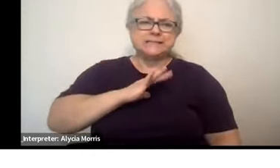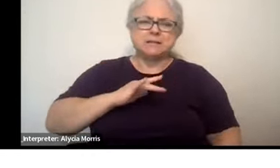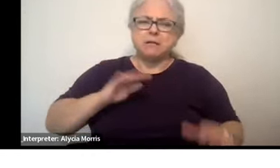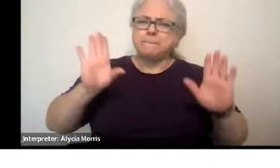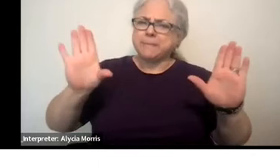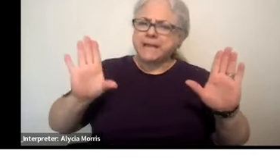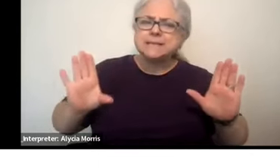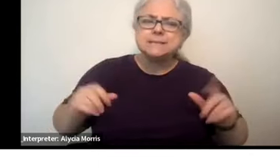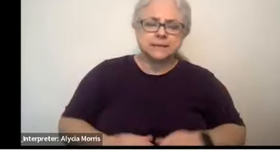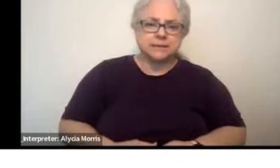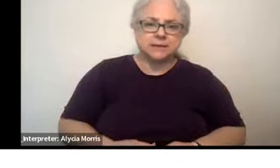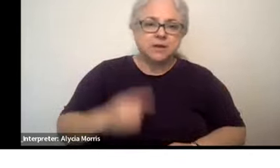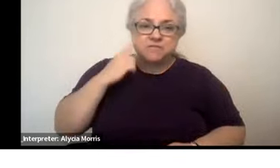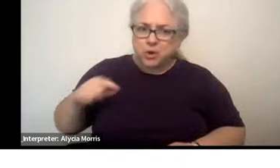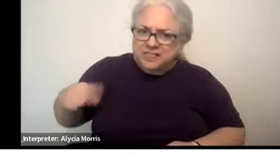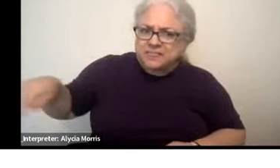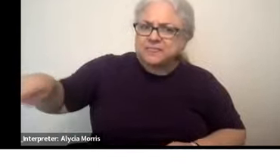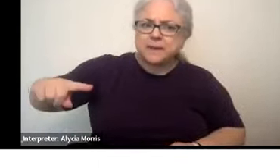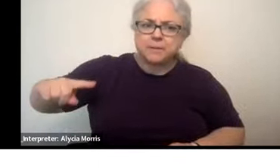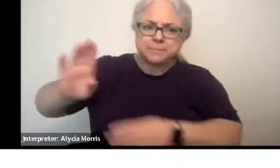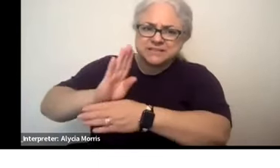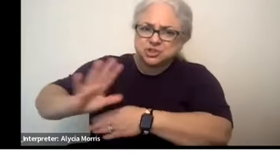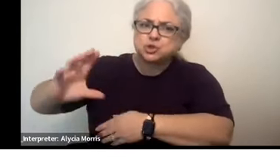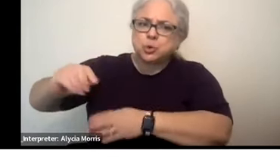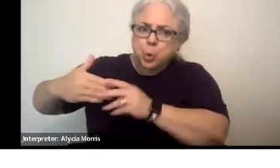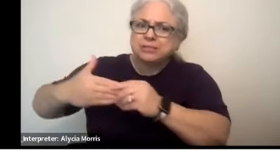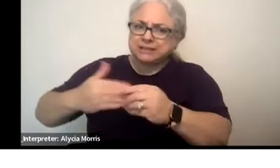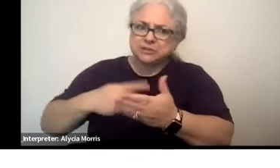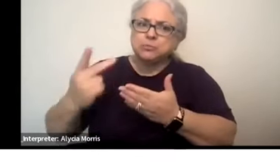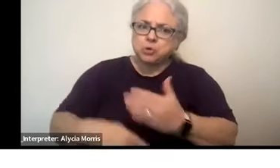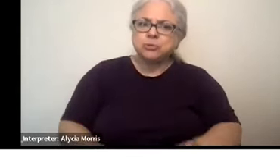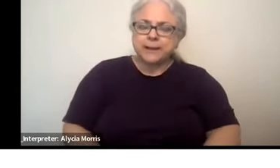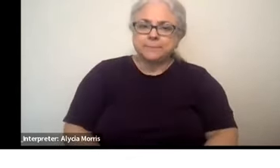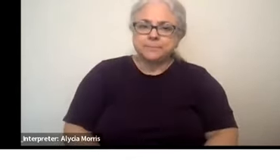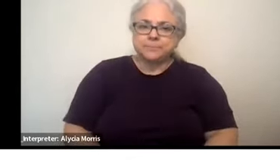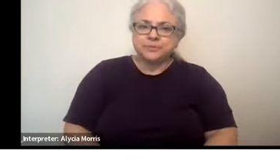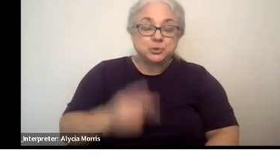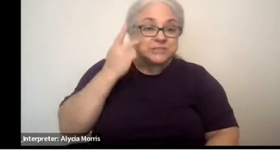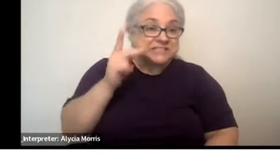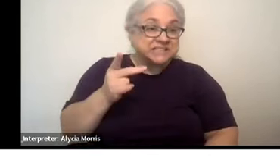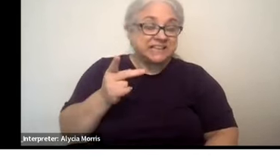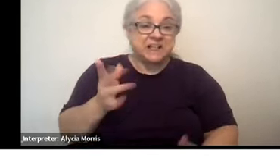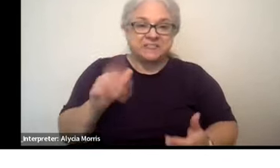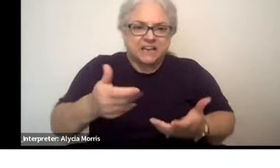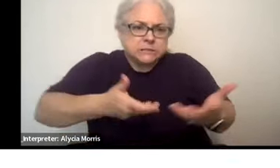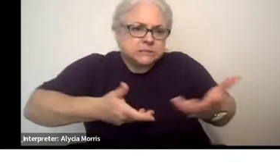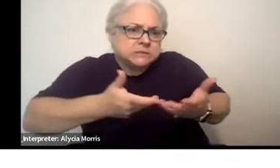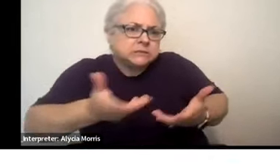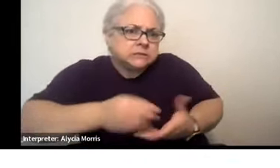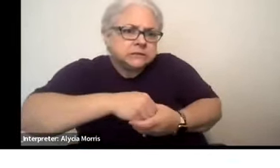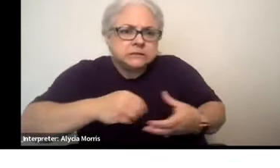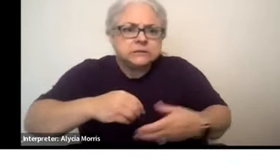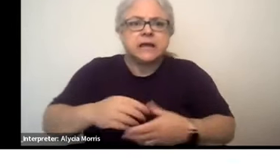them to co-lead the program to see what happens in their engagement. It's much, much deeper if they are